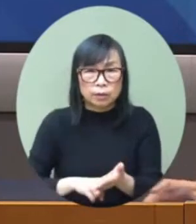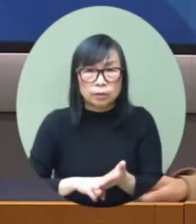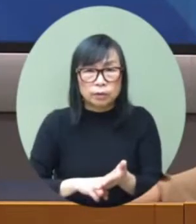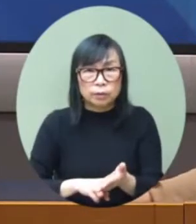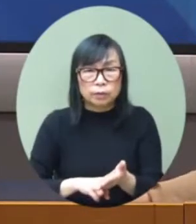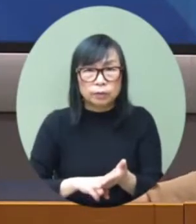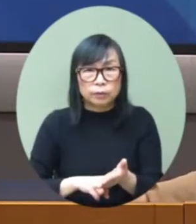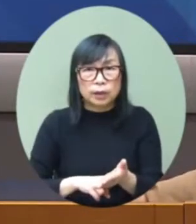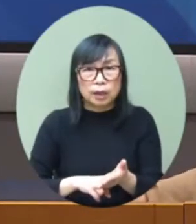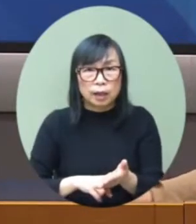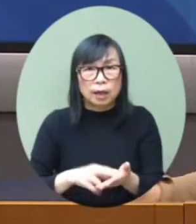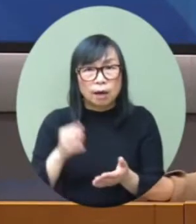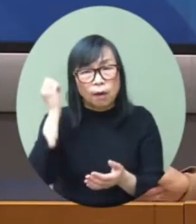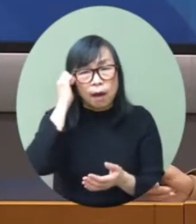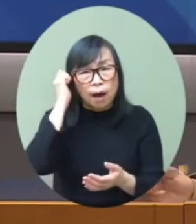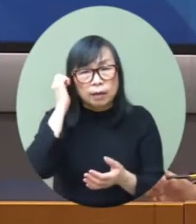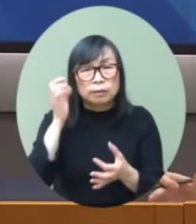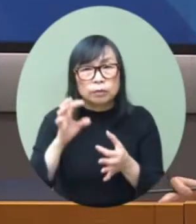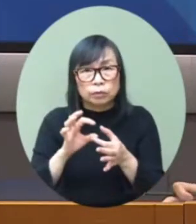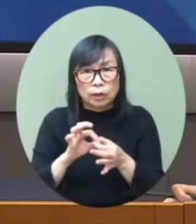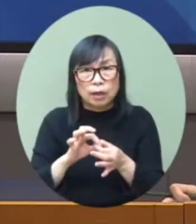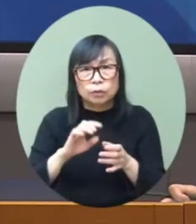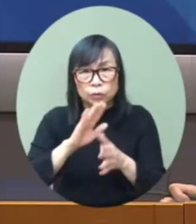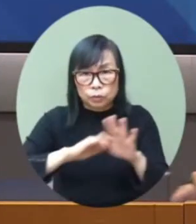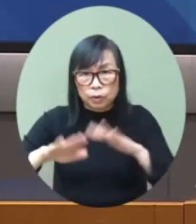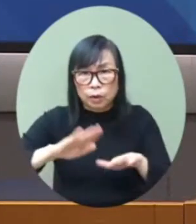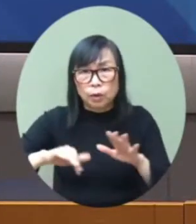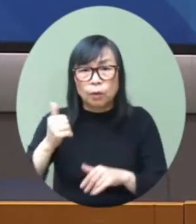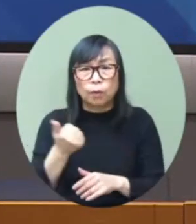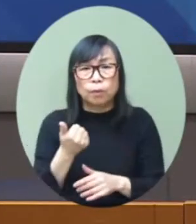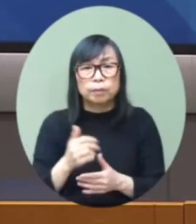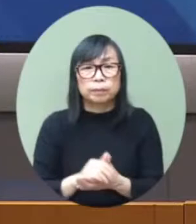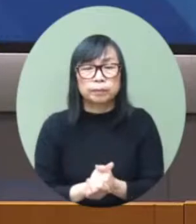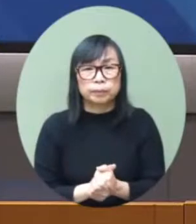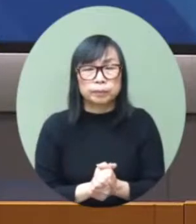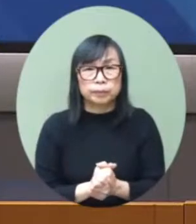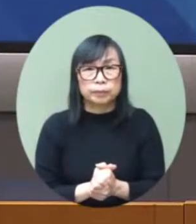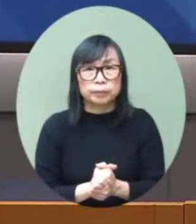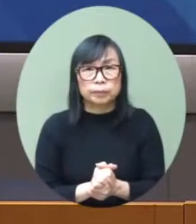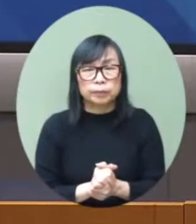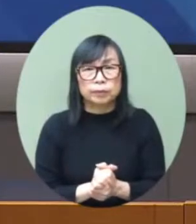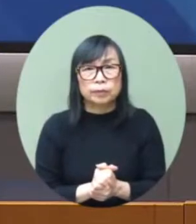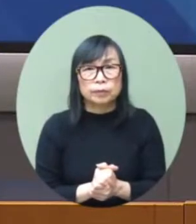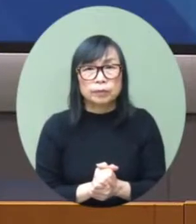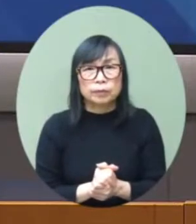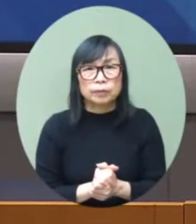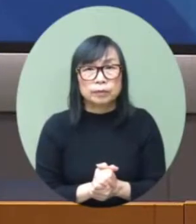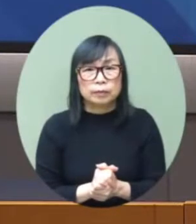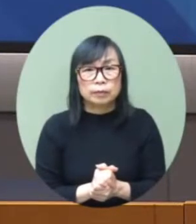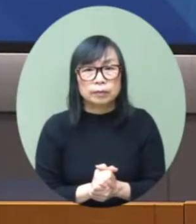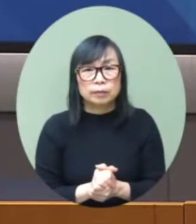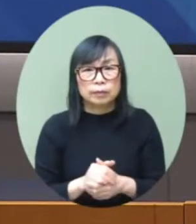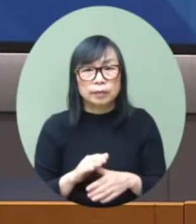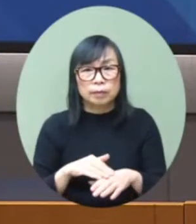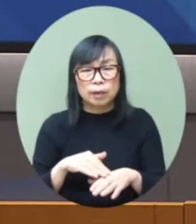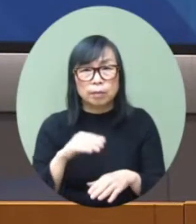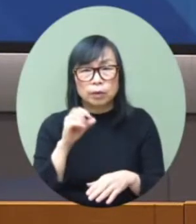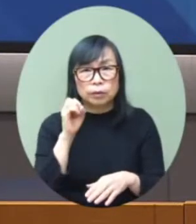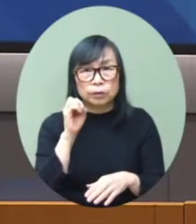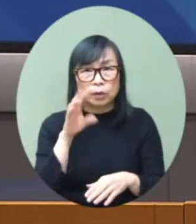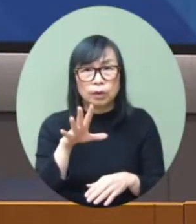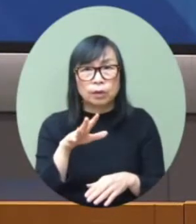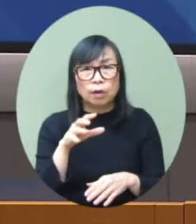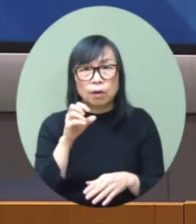With improvements made in terms of water and road transport, we think that the